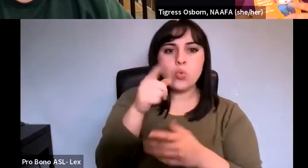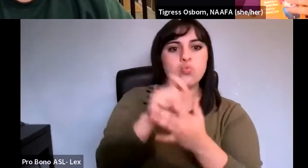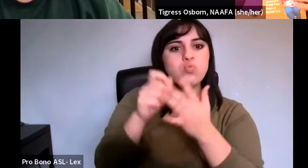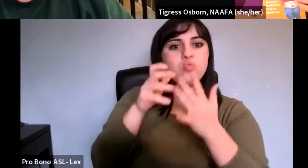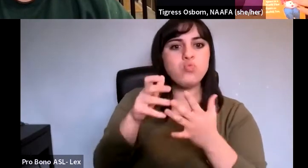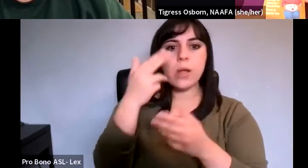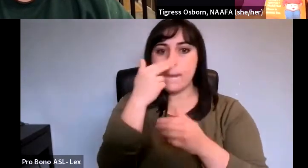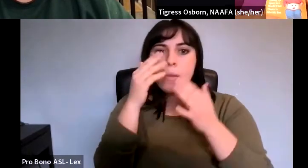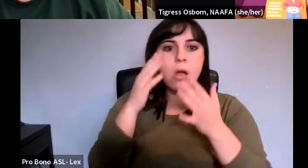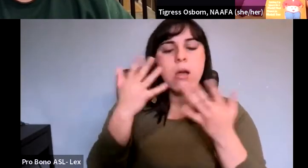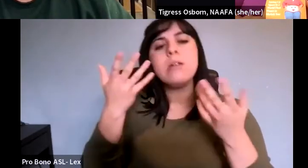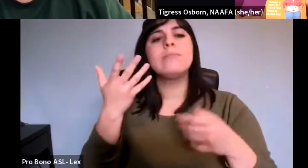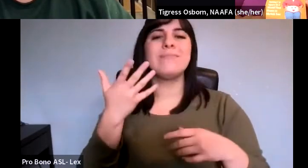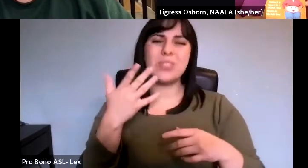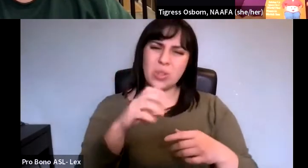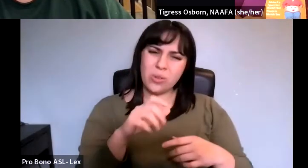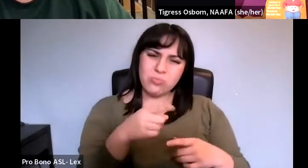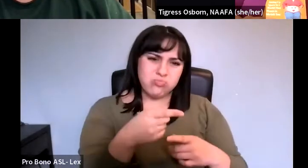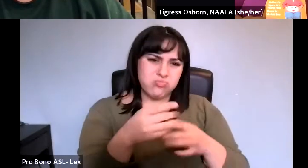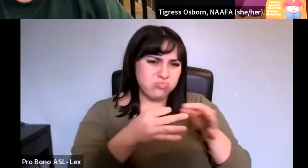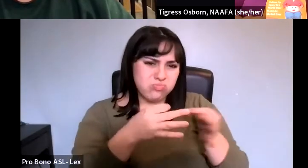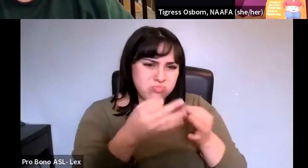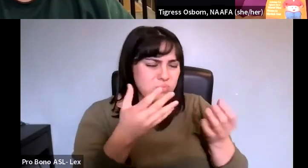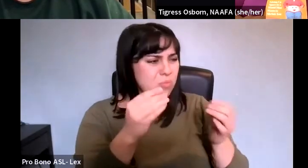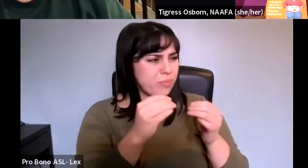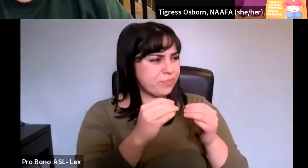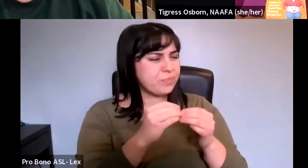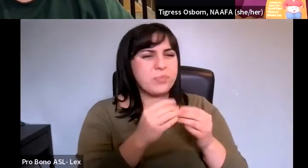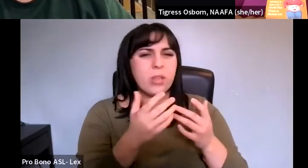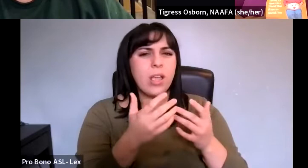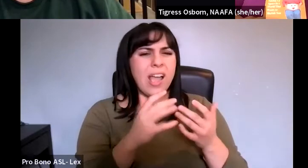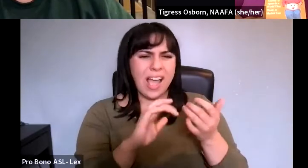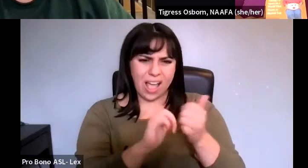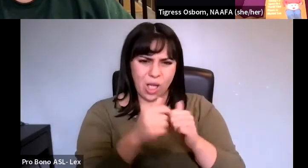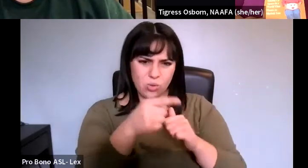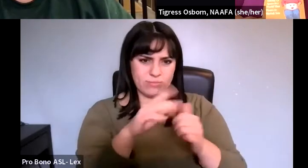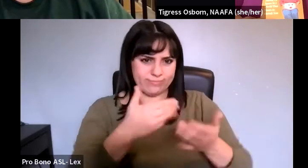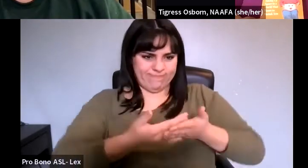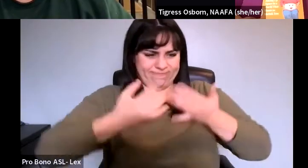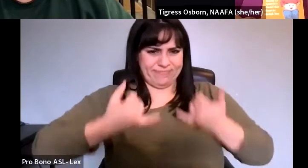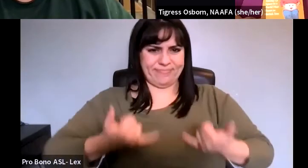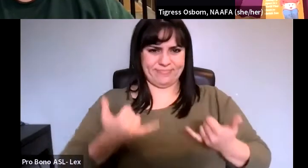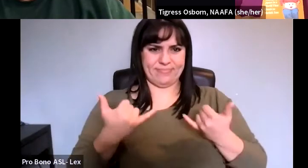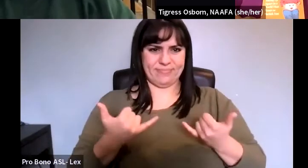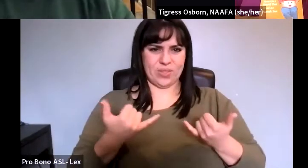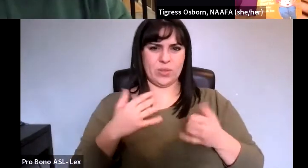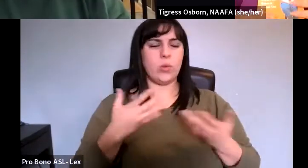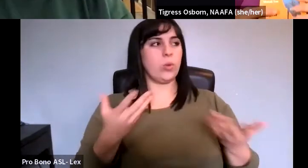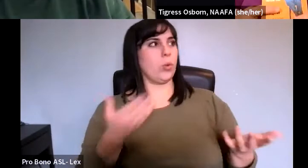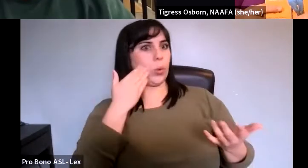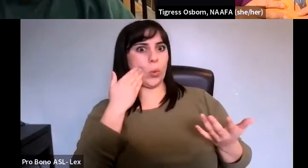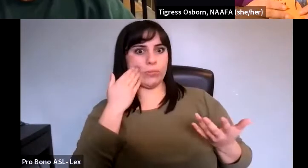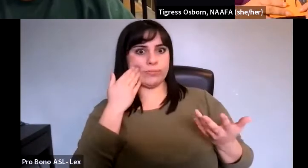fat activist Sofie. Just tell us a little bit about how'd you get to where you are today with this like sort of